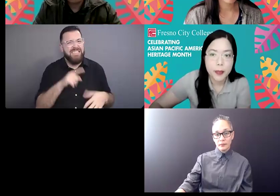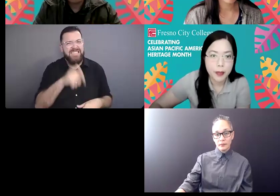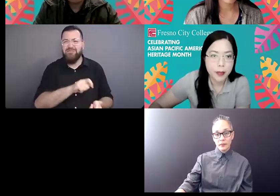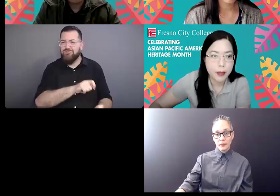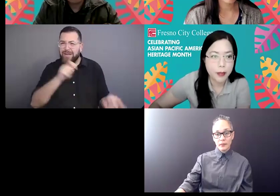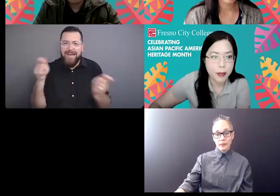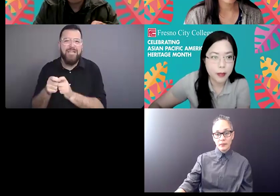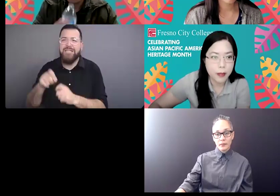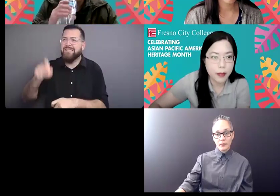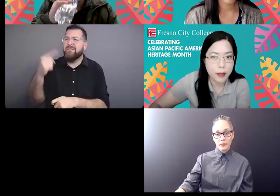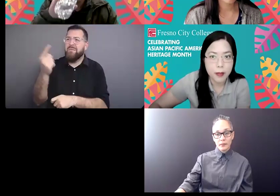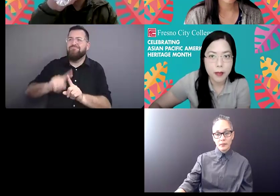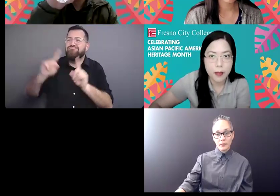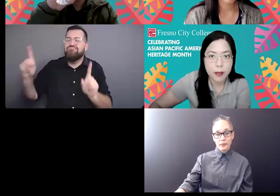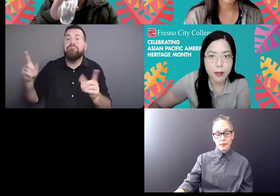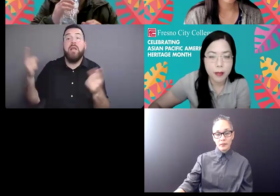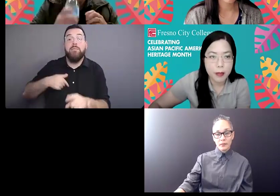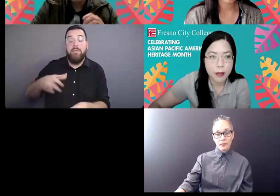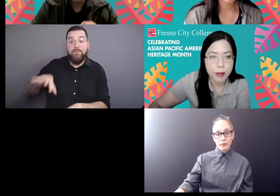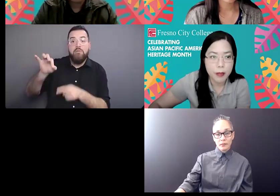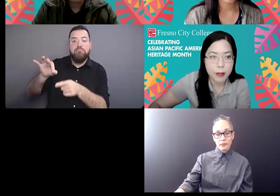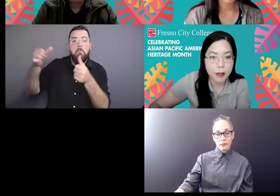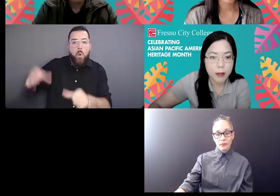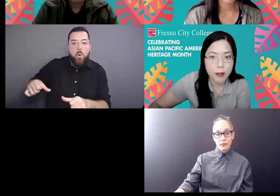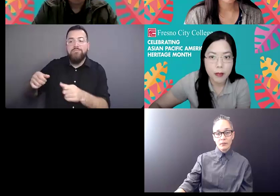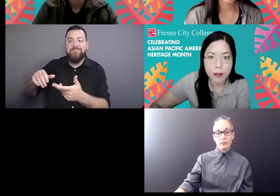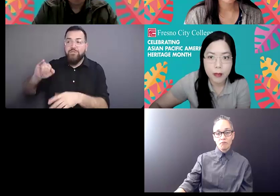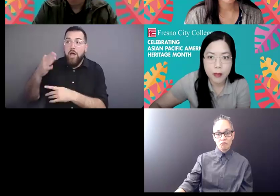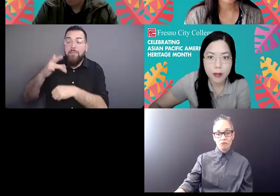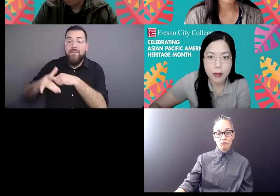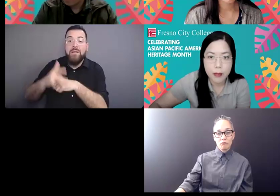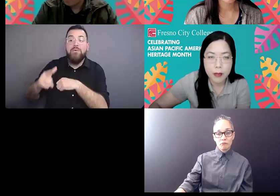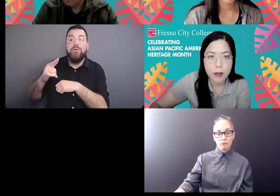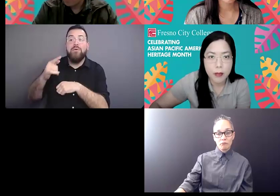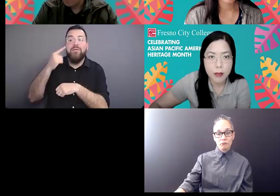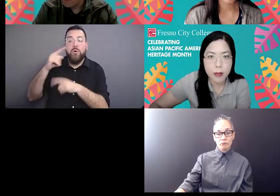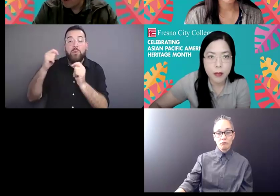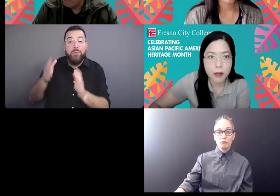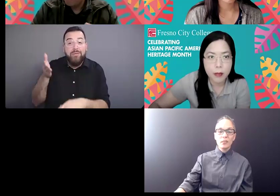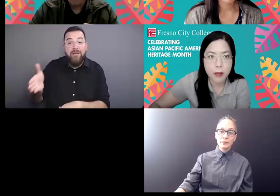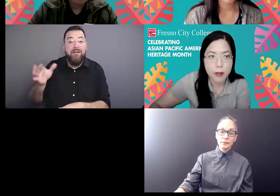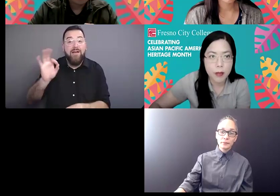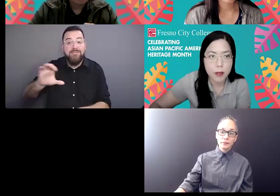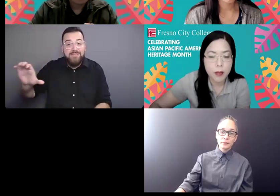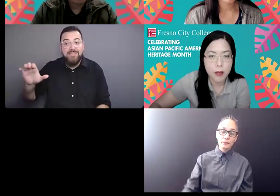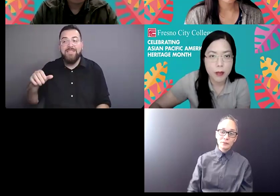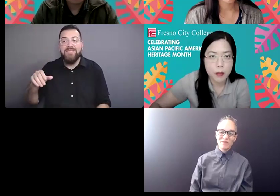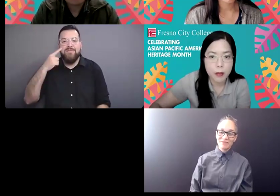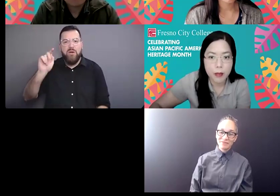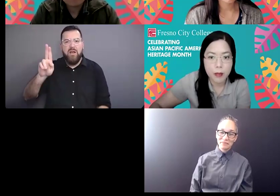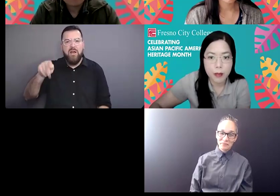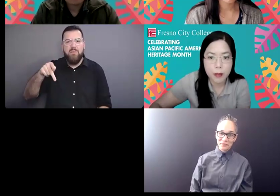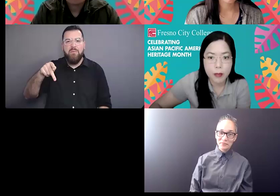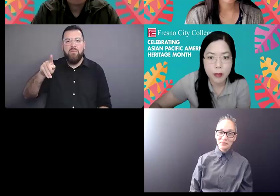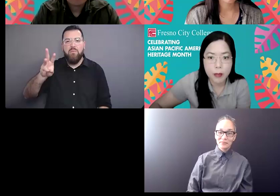that I found a job posting to become a tutor for the Upward Bound program at Fresno City College and decided to give it a try. And that